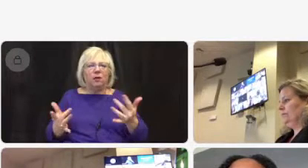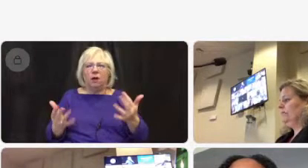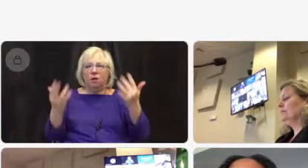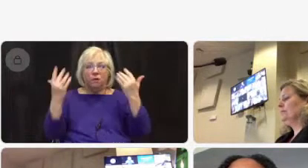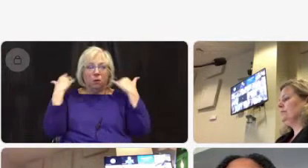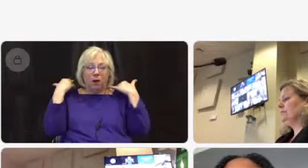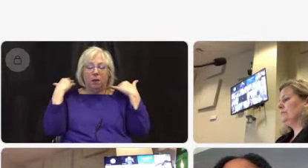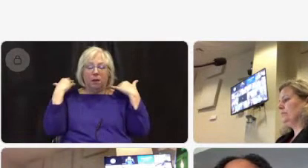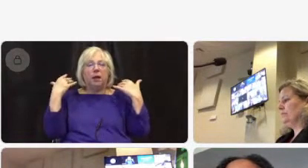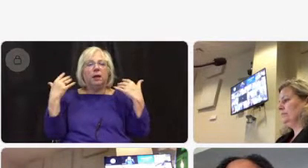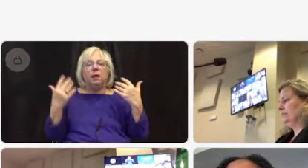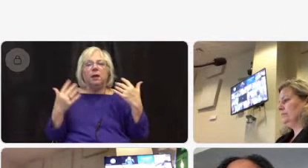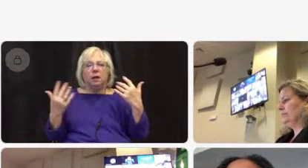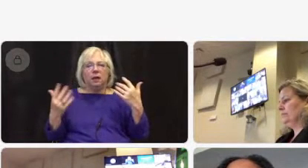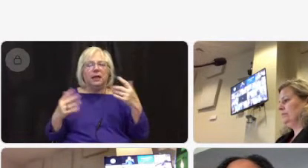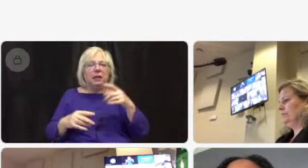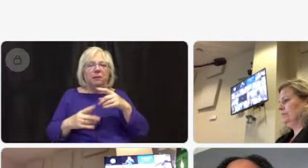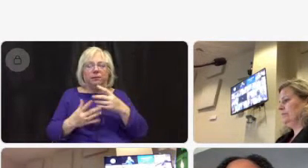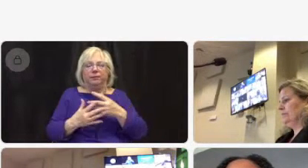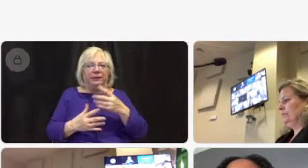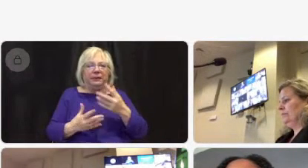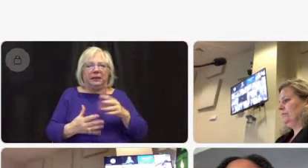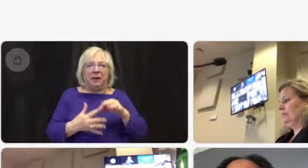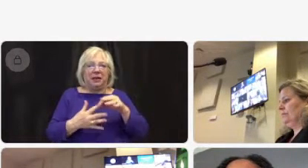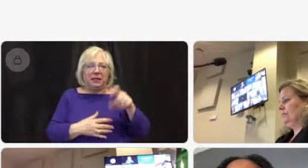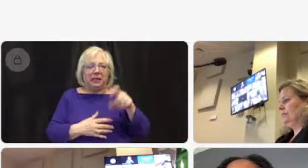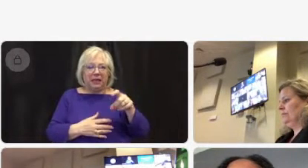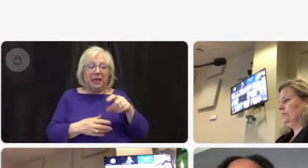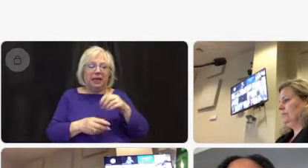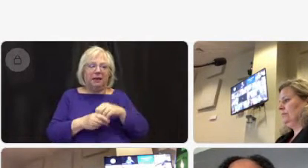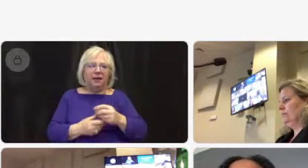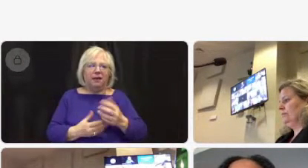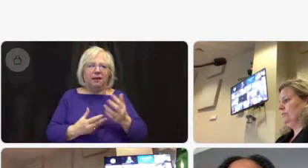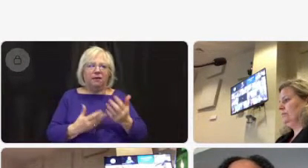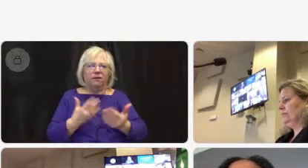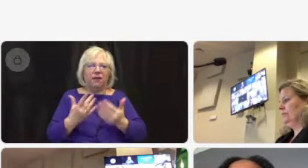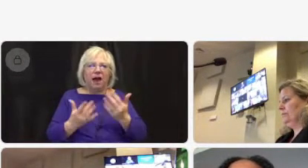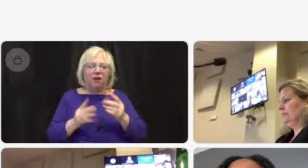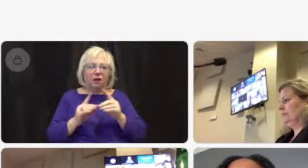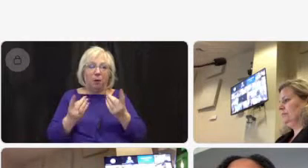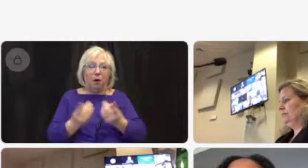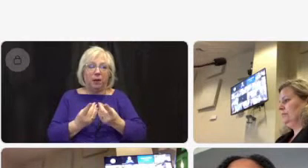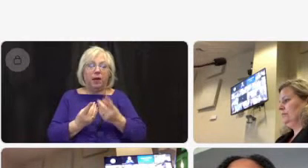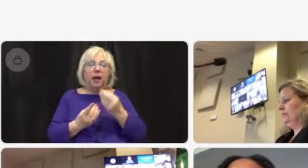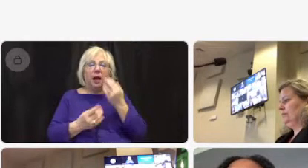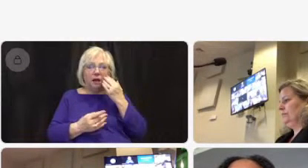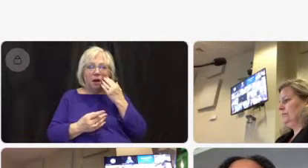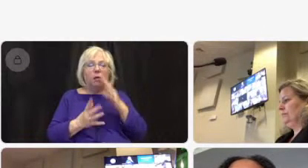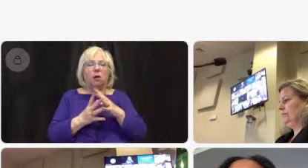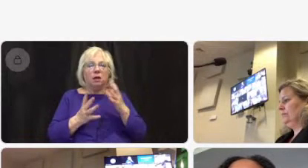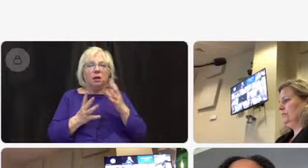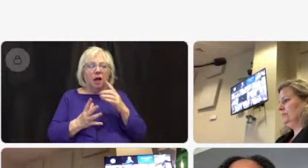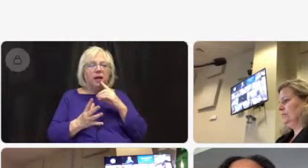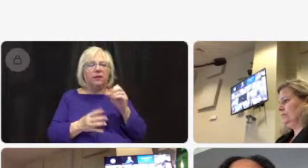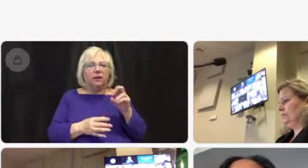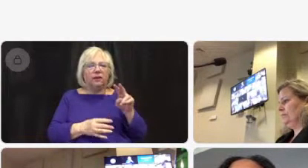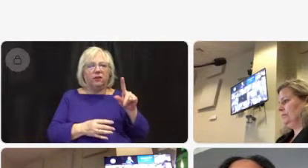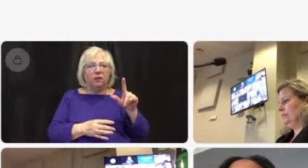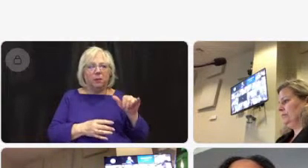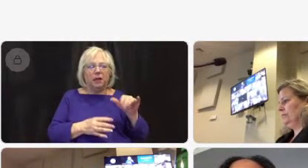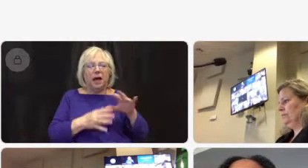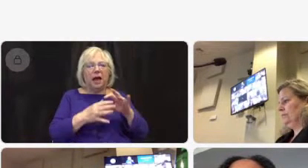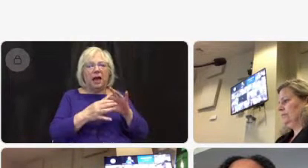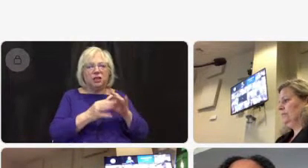overwhelming, what the needs are, especially in the fire department, and I know a lot of it is the supply chain. I know we're